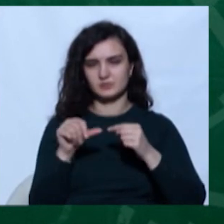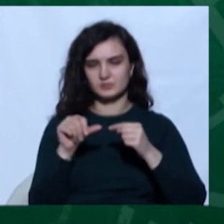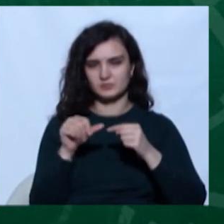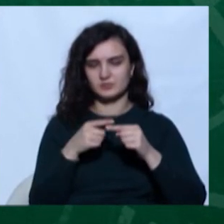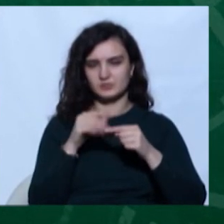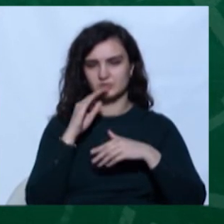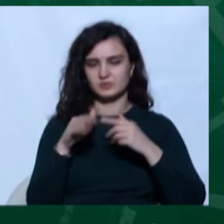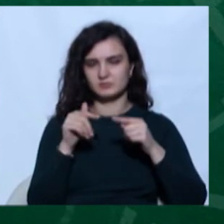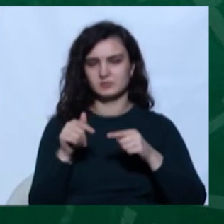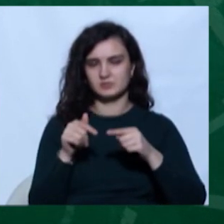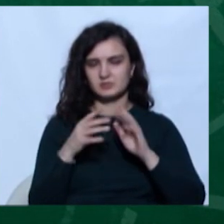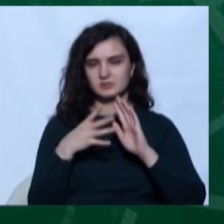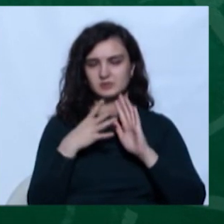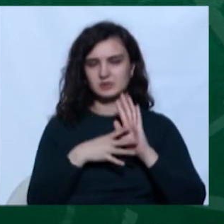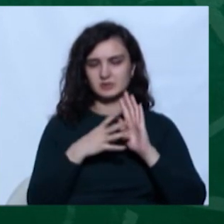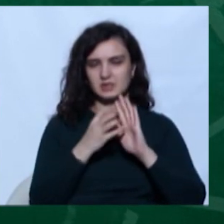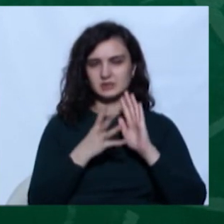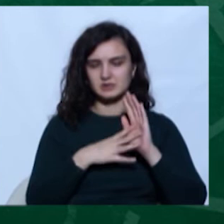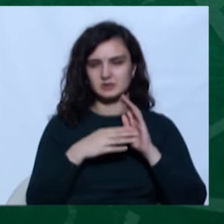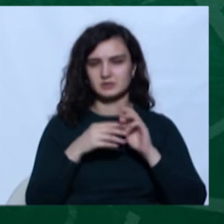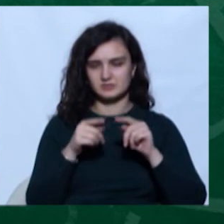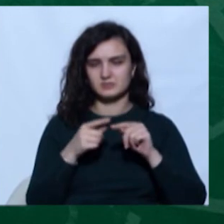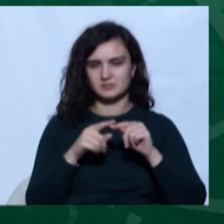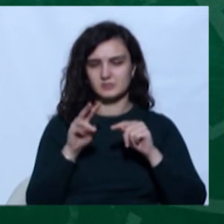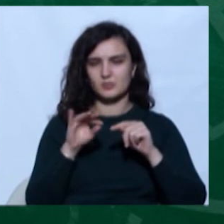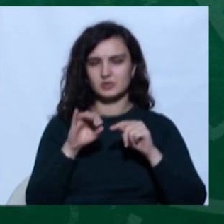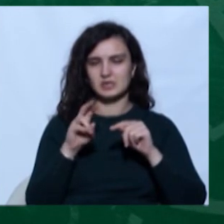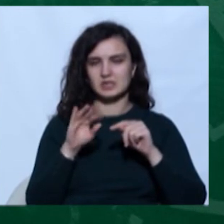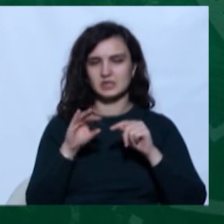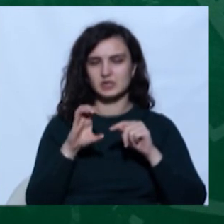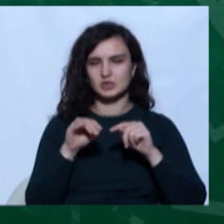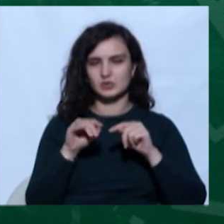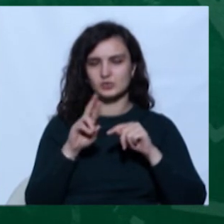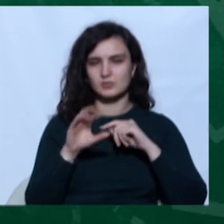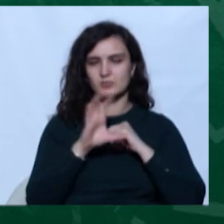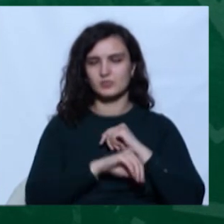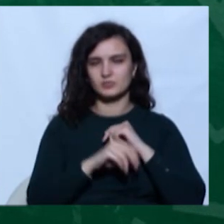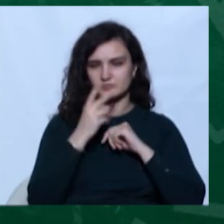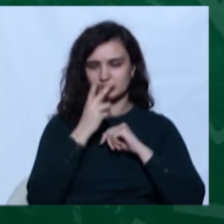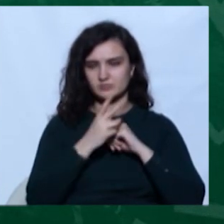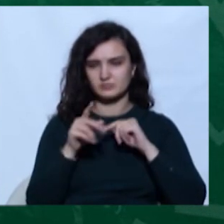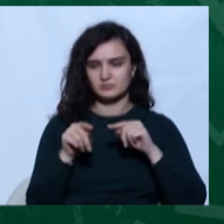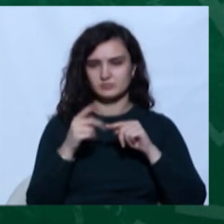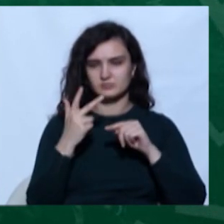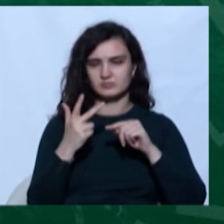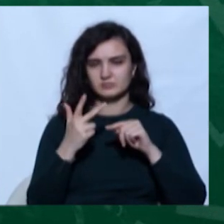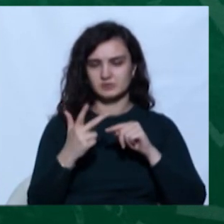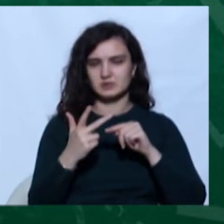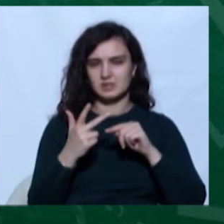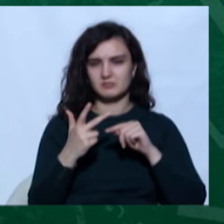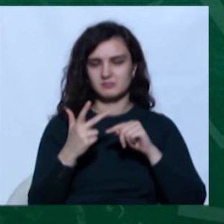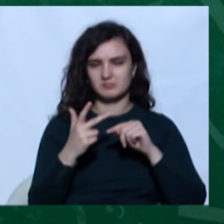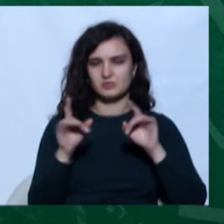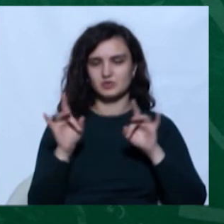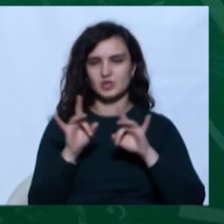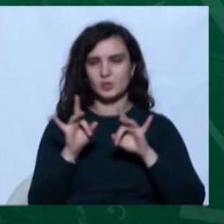the setting of 19th century France and Monte Cristo. And finally, we looked at the three themes of